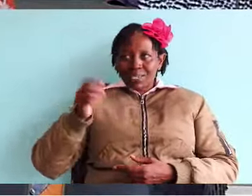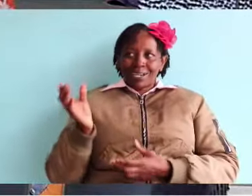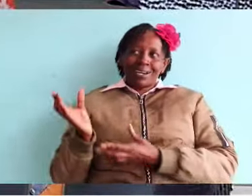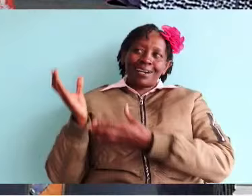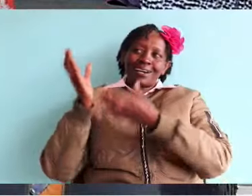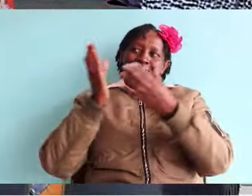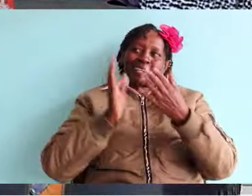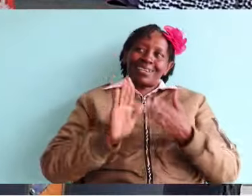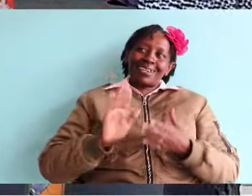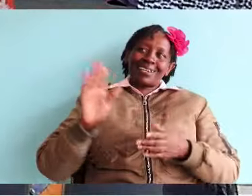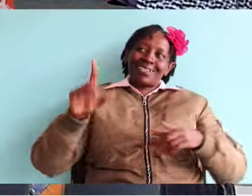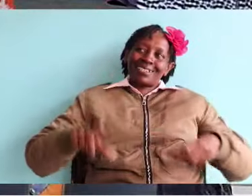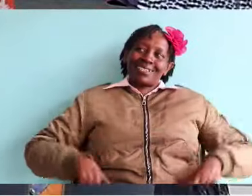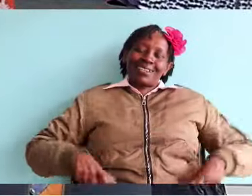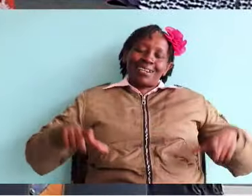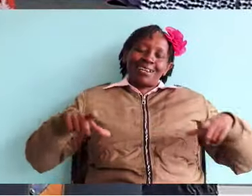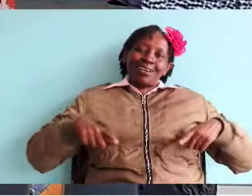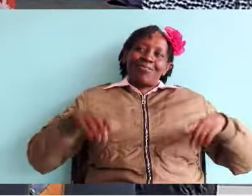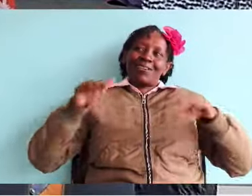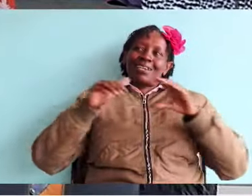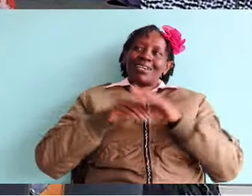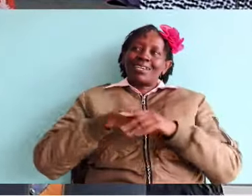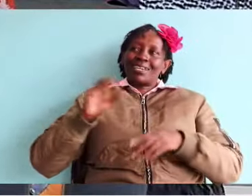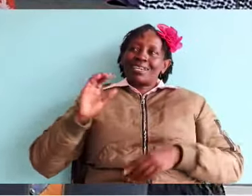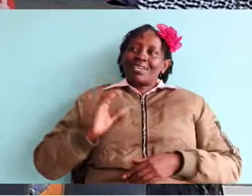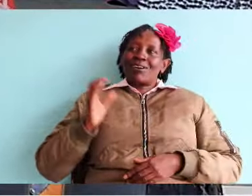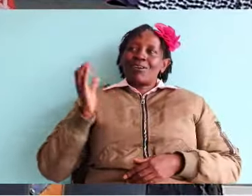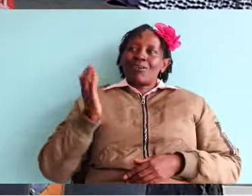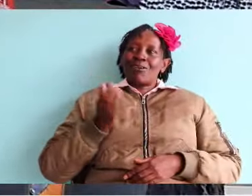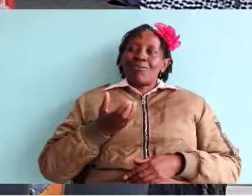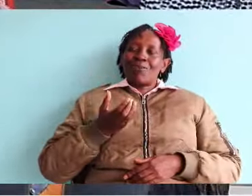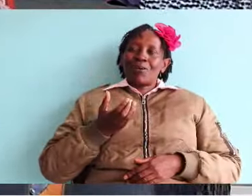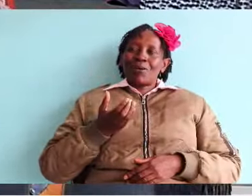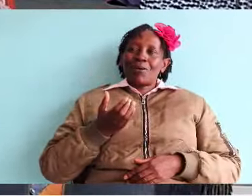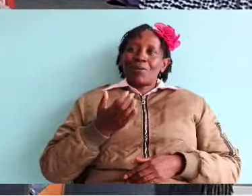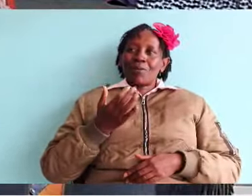carry His life in our